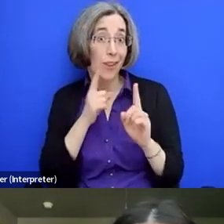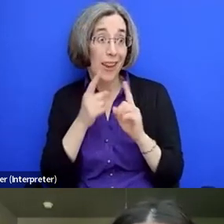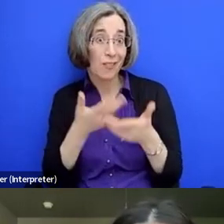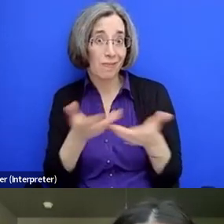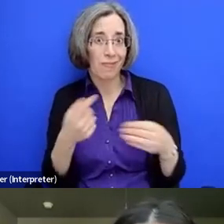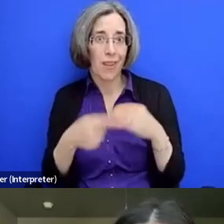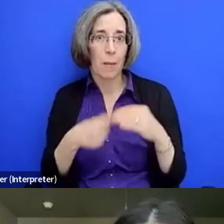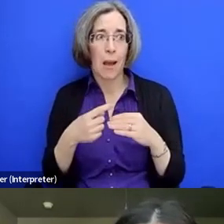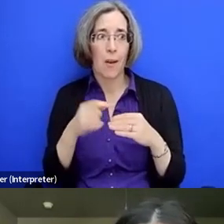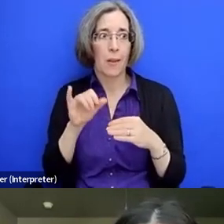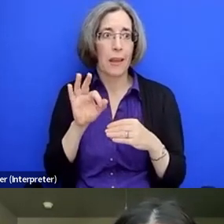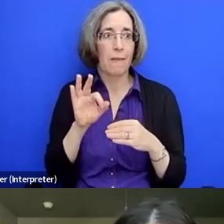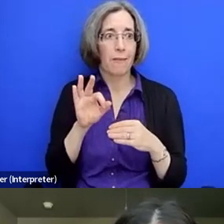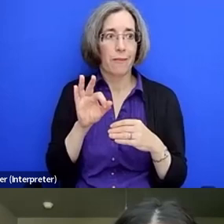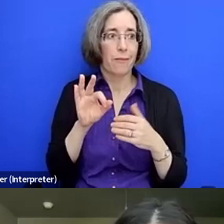of whether there are